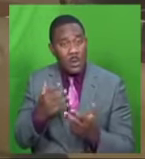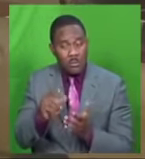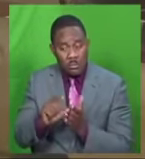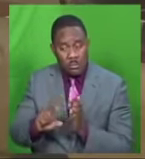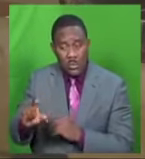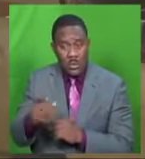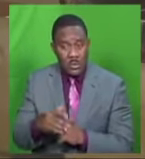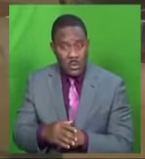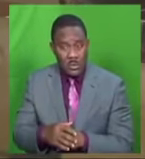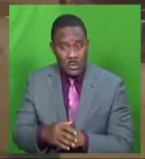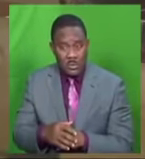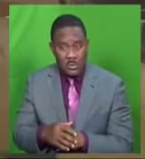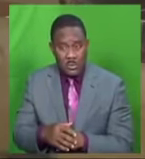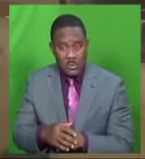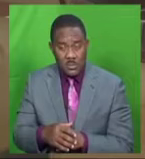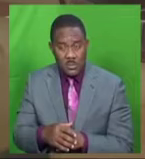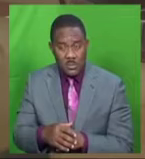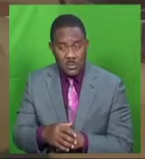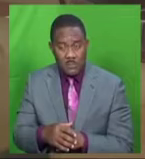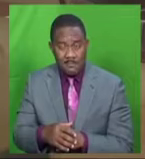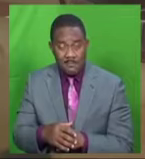donors are providing